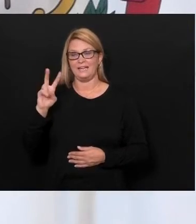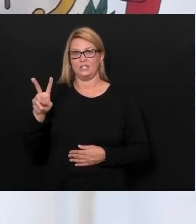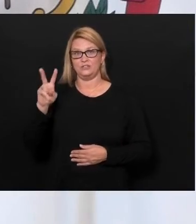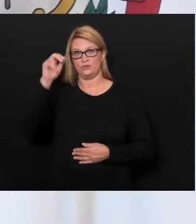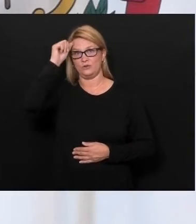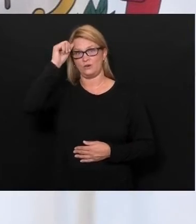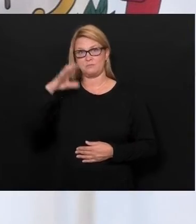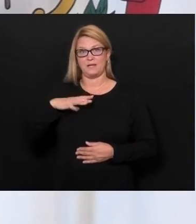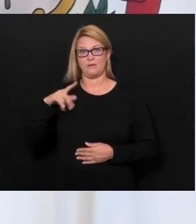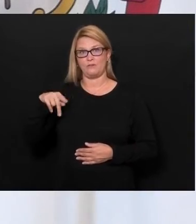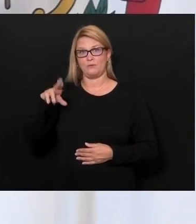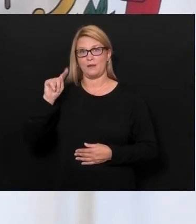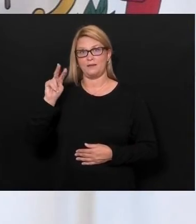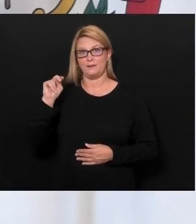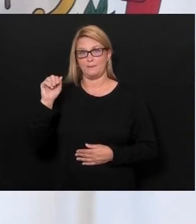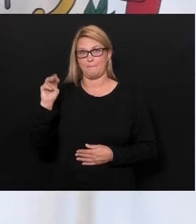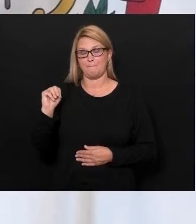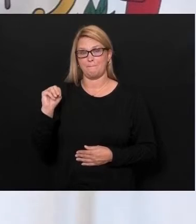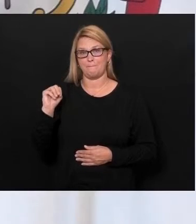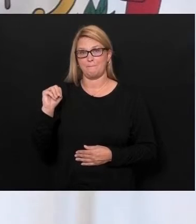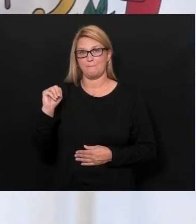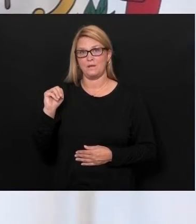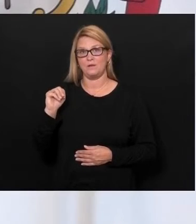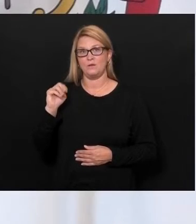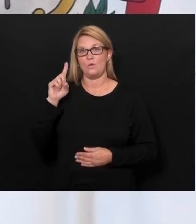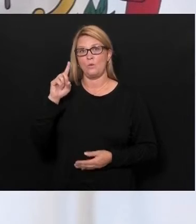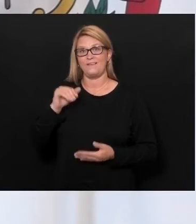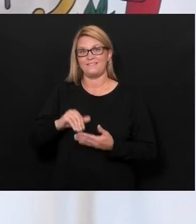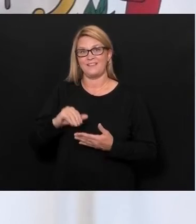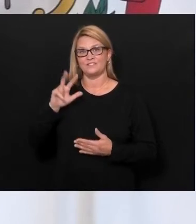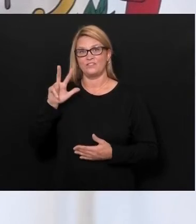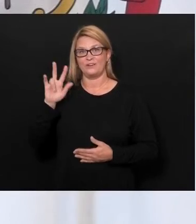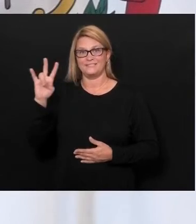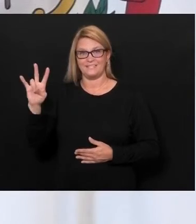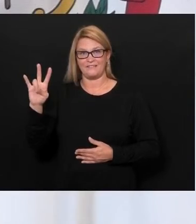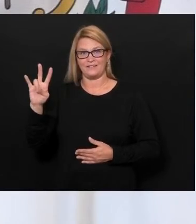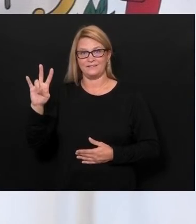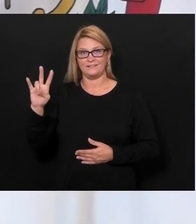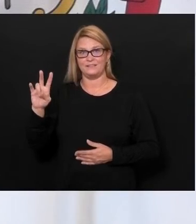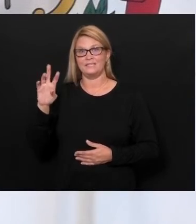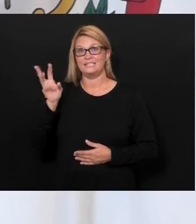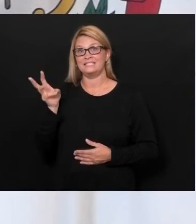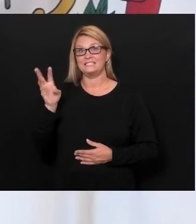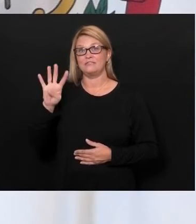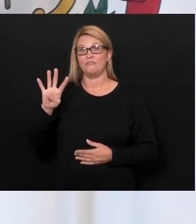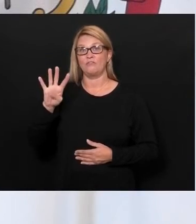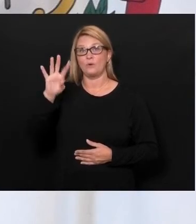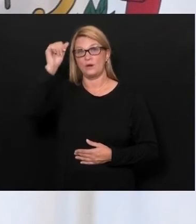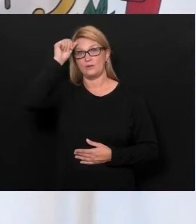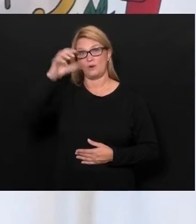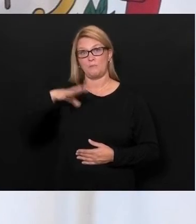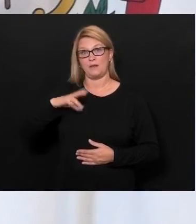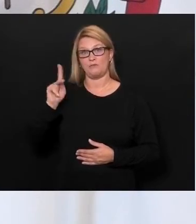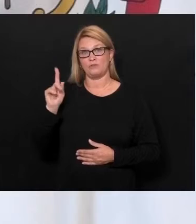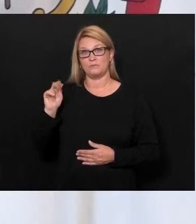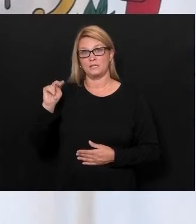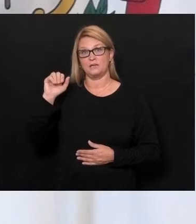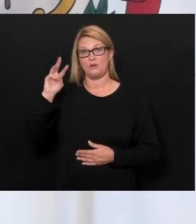82-year-old male from Putnam County. Our 1,037th death is a 64-year-old male from Kanawha